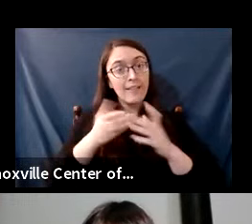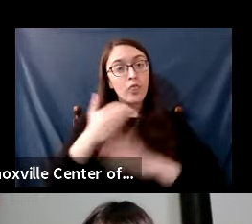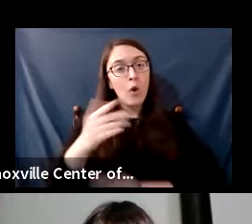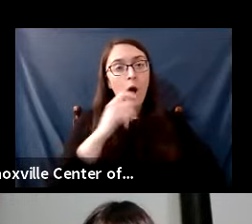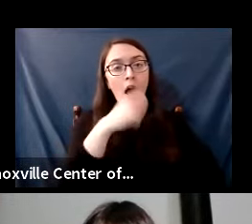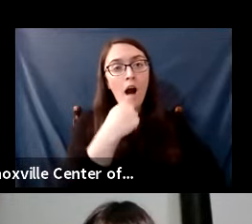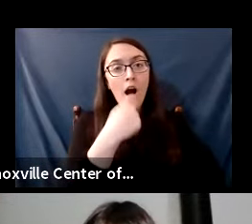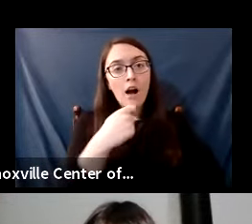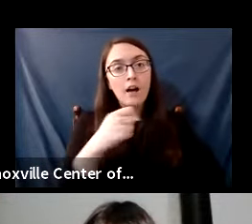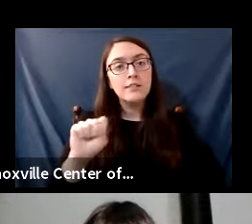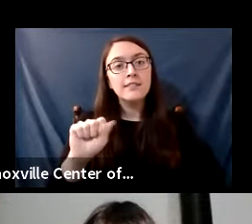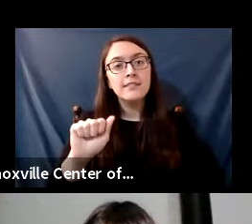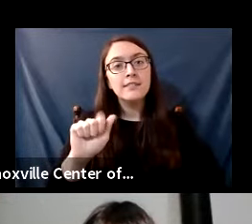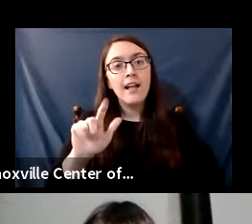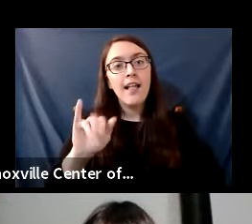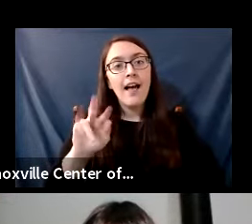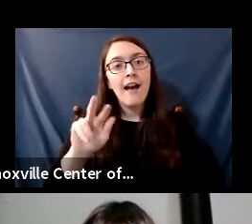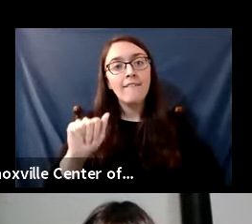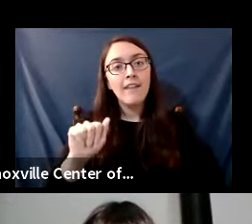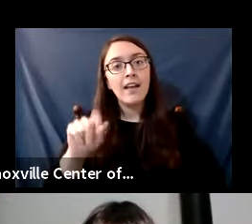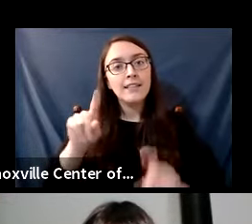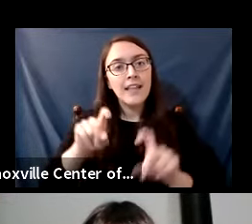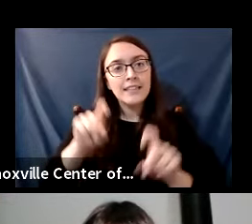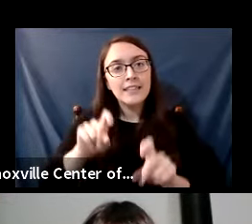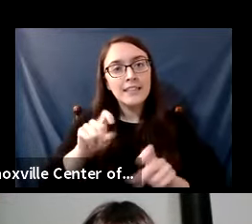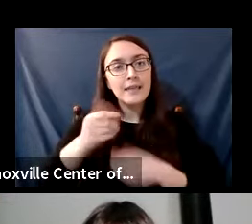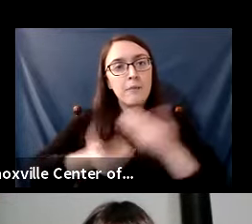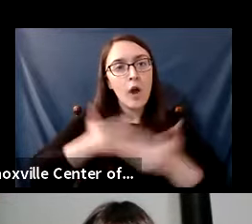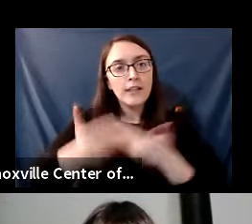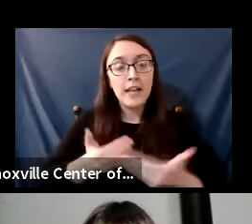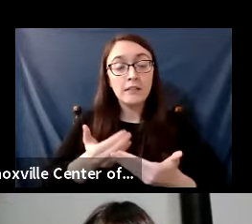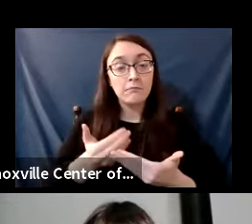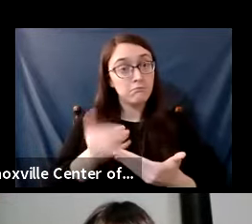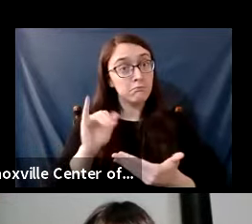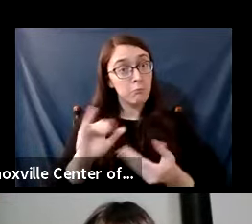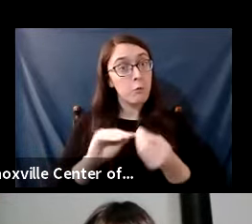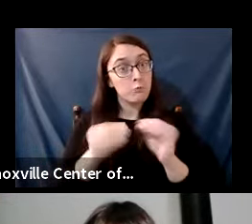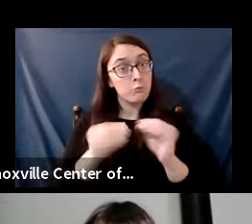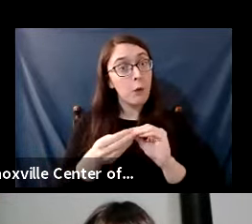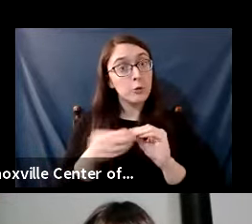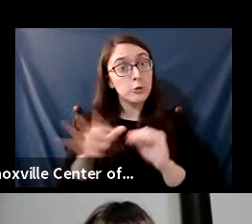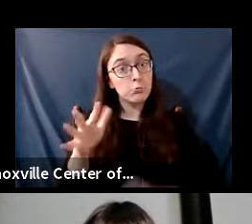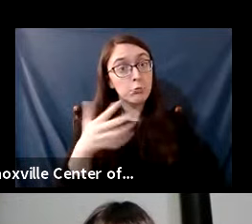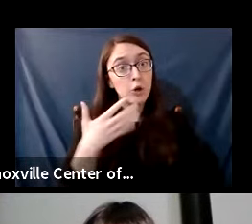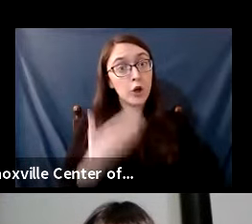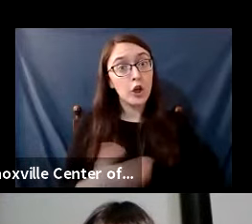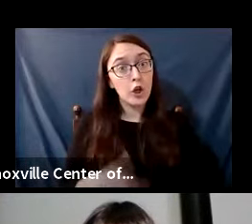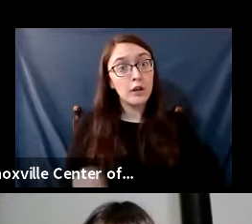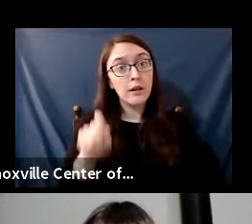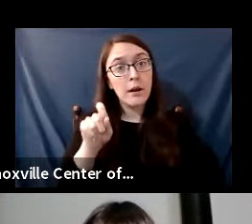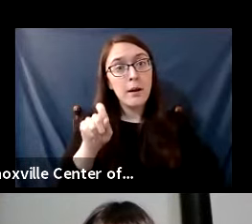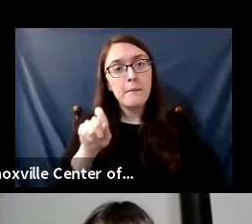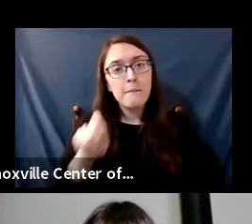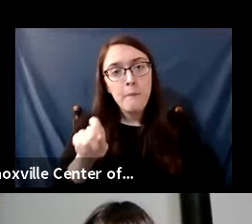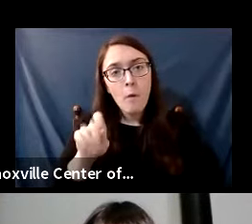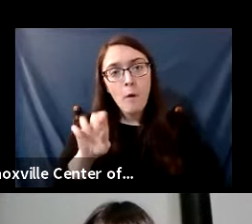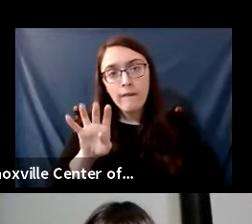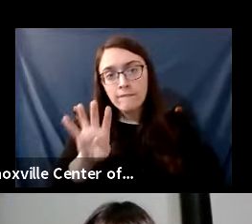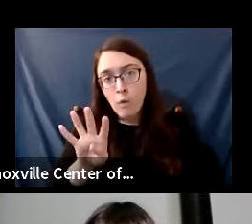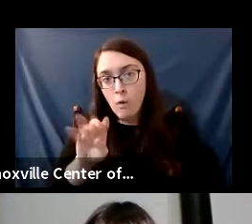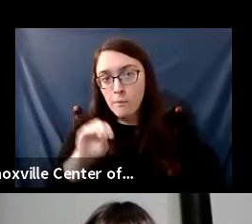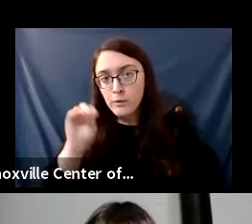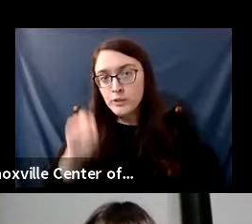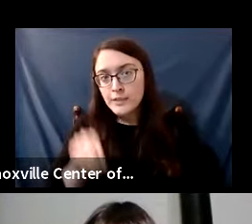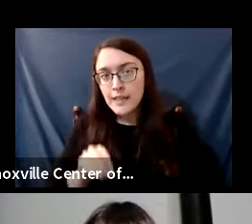testing process is quite good at around 0.4% positivity rate for